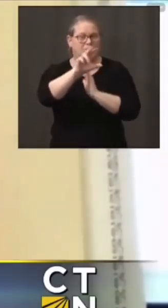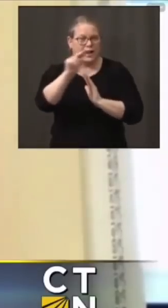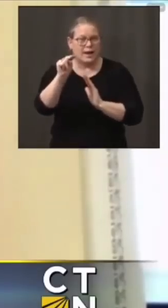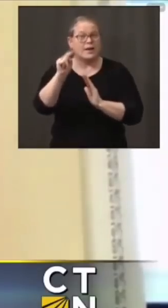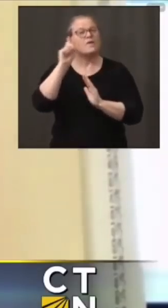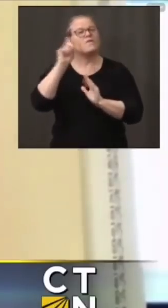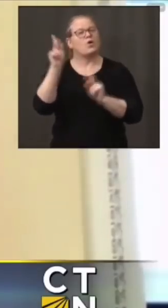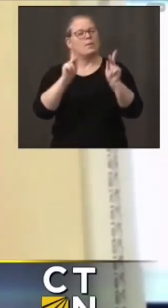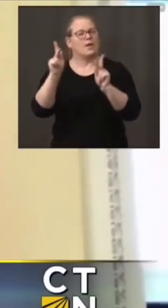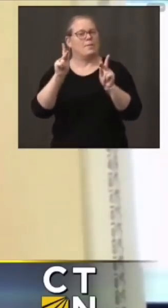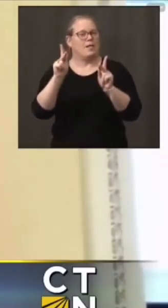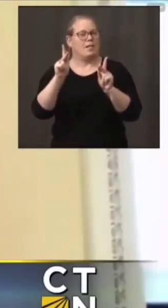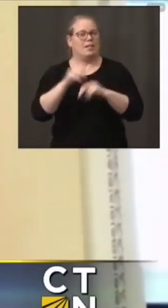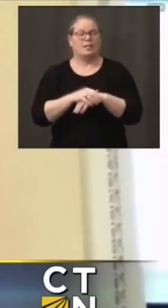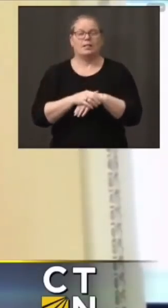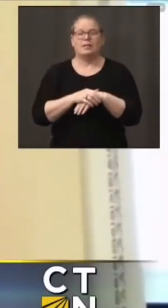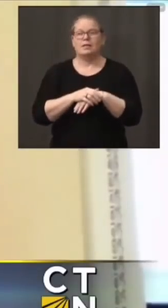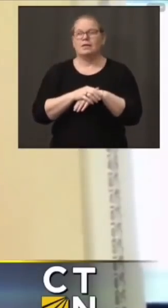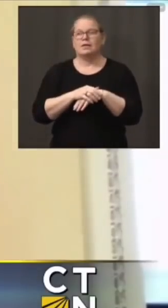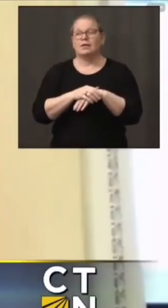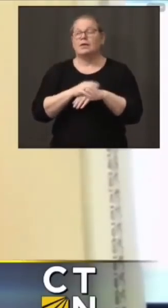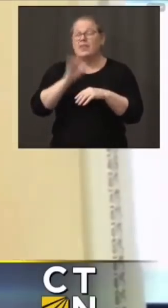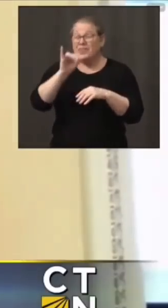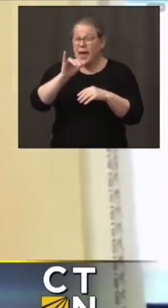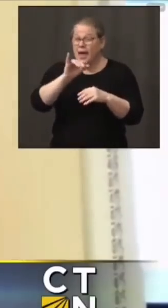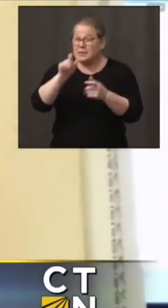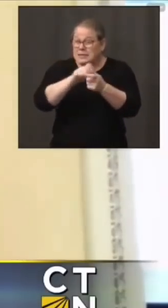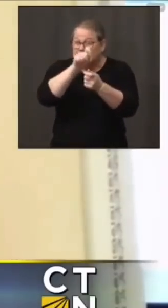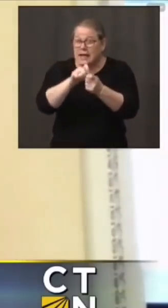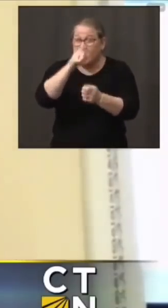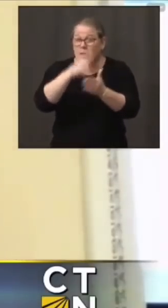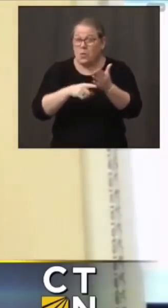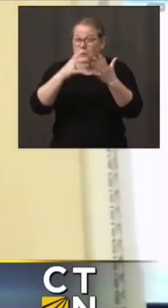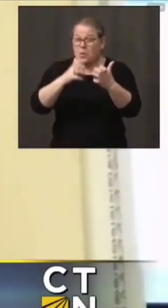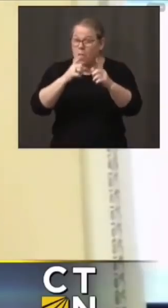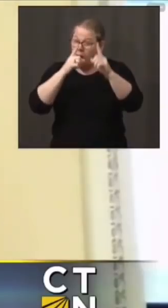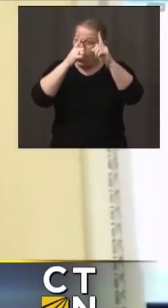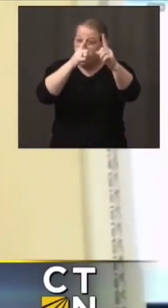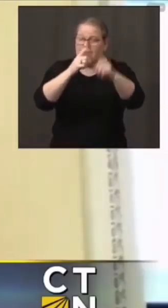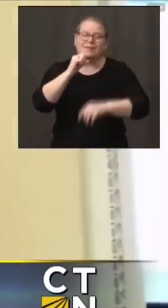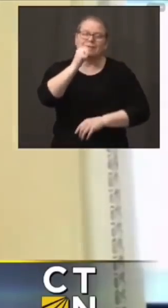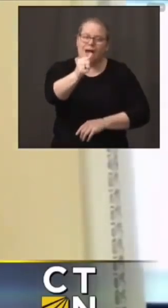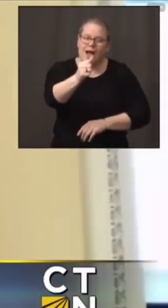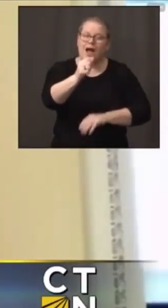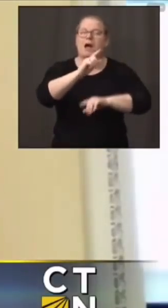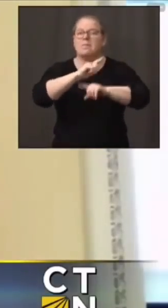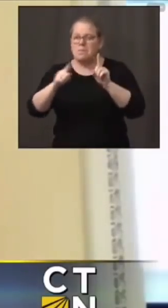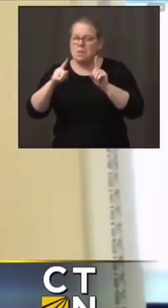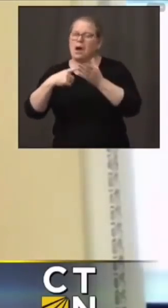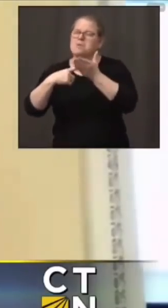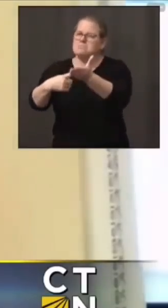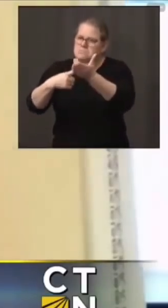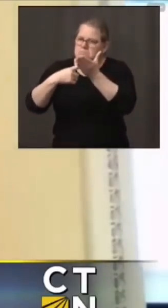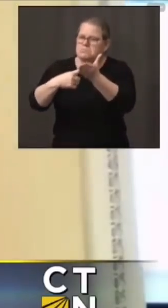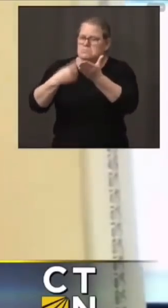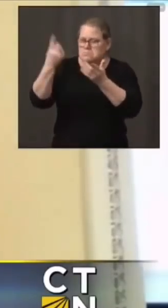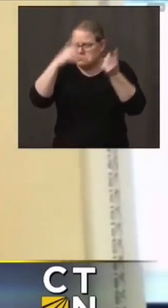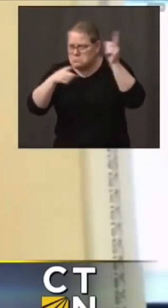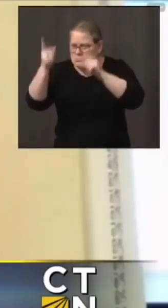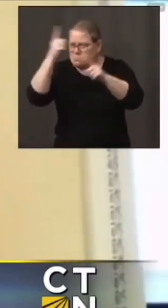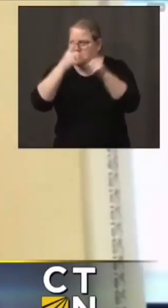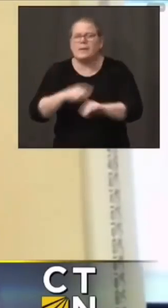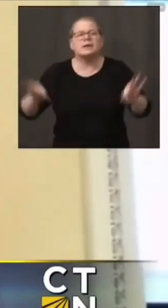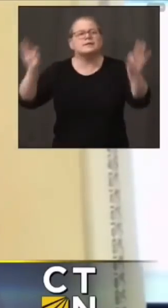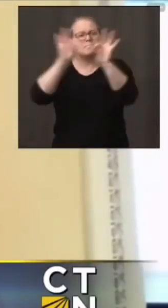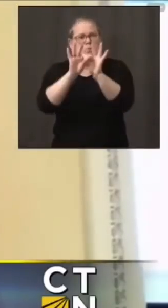believe we have critical help that has been passed in this piece of legislation. It's an important first step